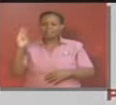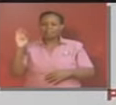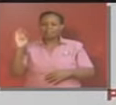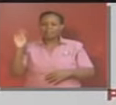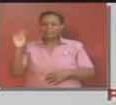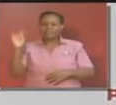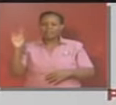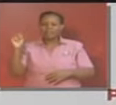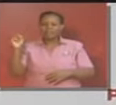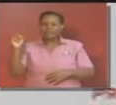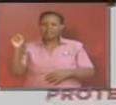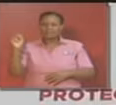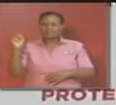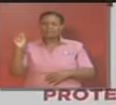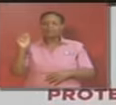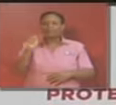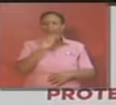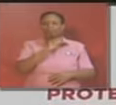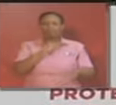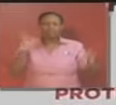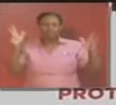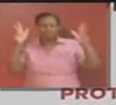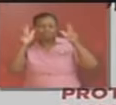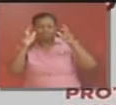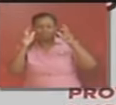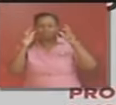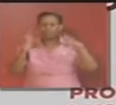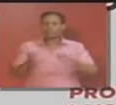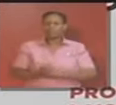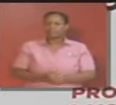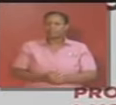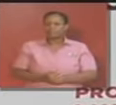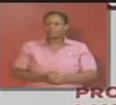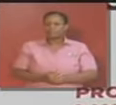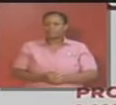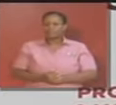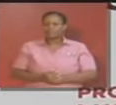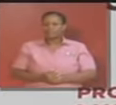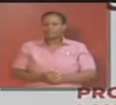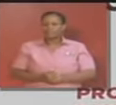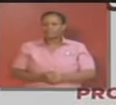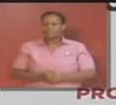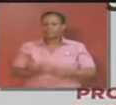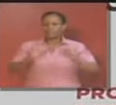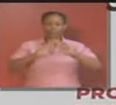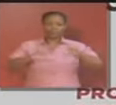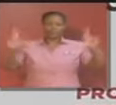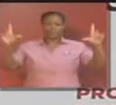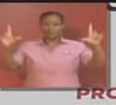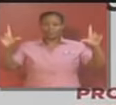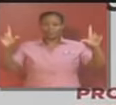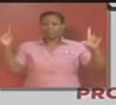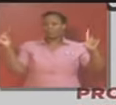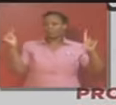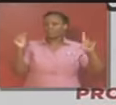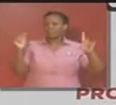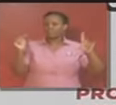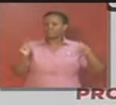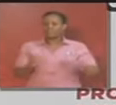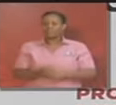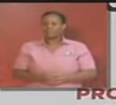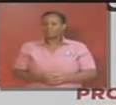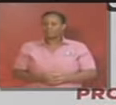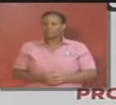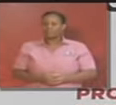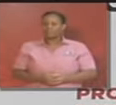public. I'm going to actually put the clinical update onto the first slide. So if we could have the first slide from the presentation, actually the second